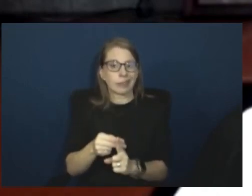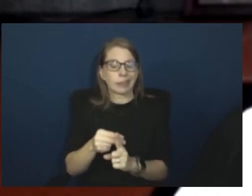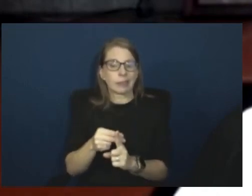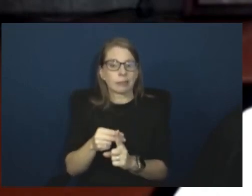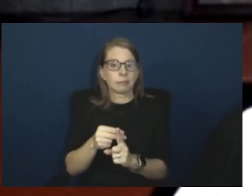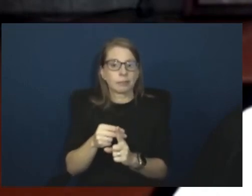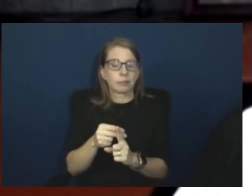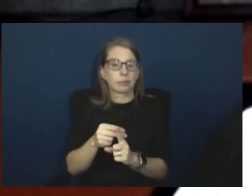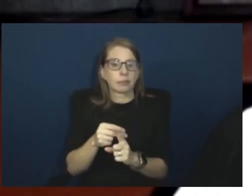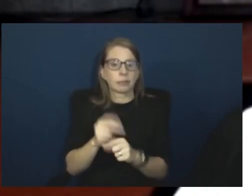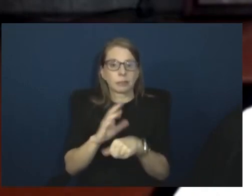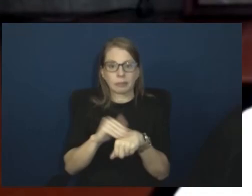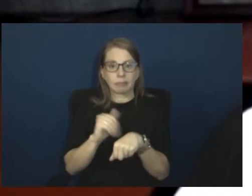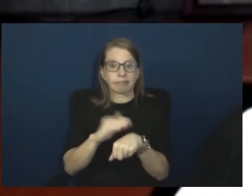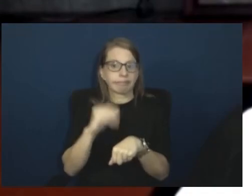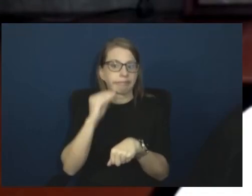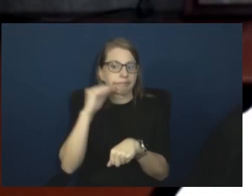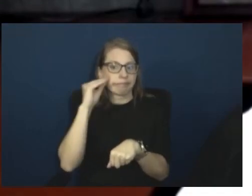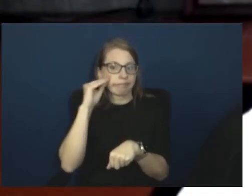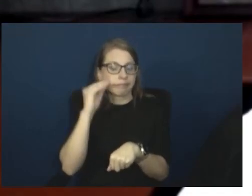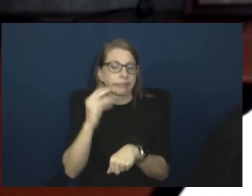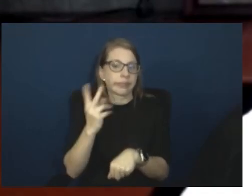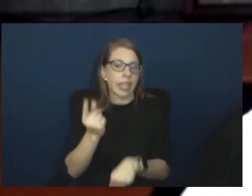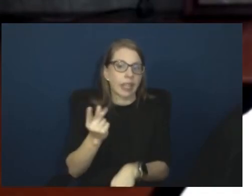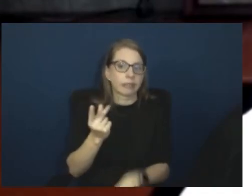vaccinate cats or dogs.